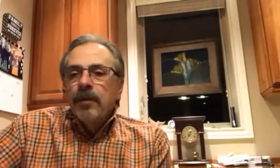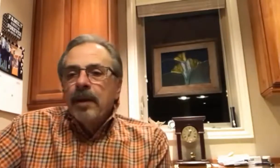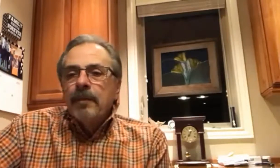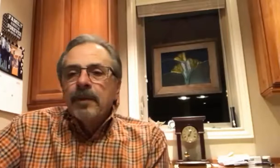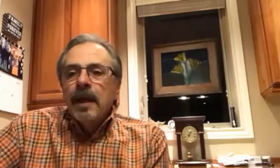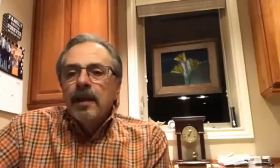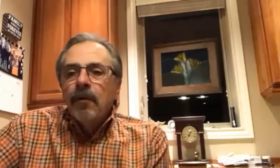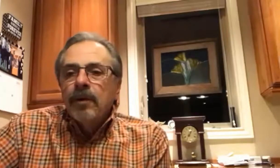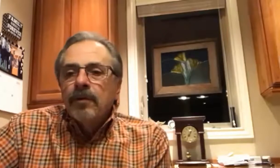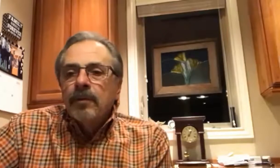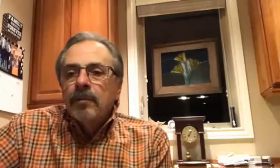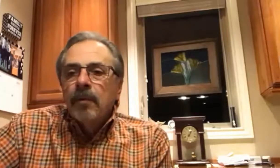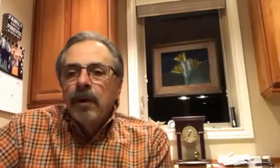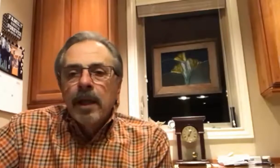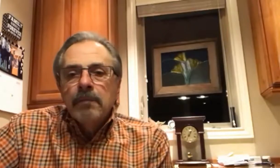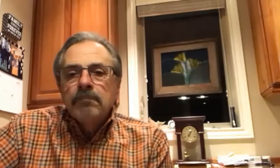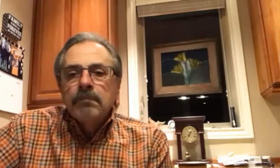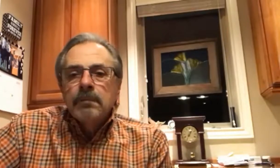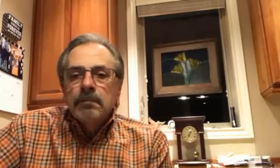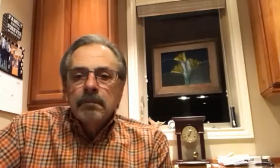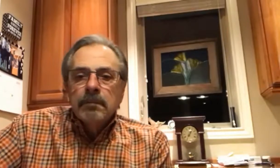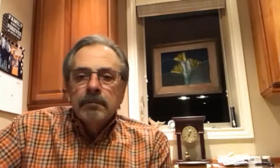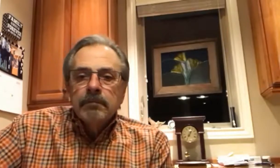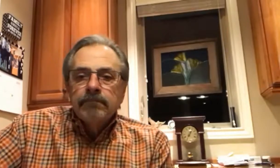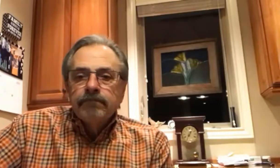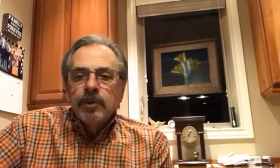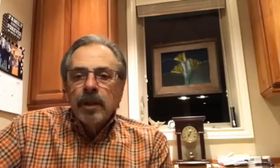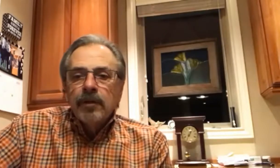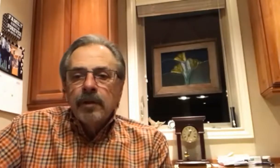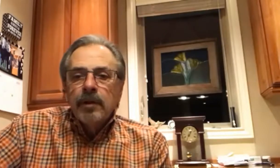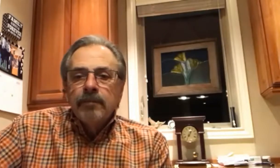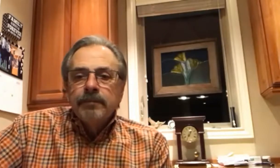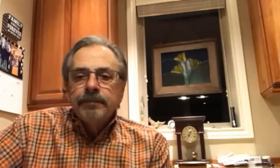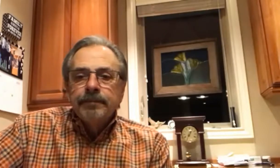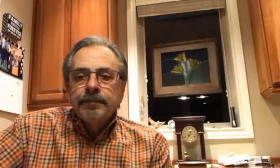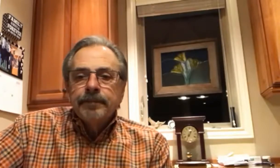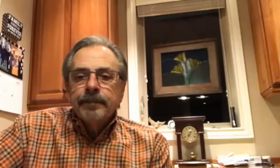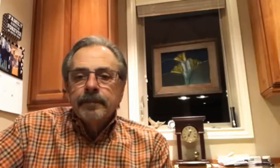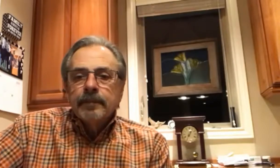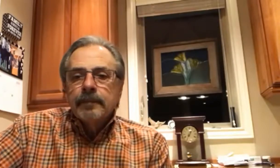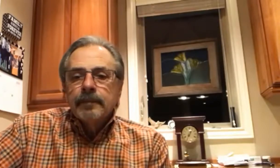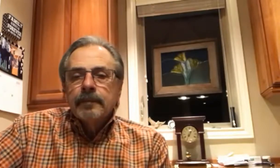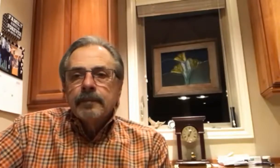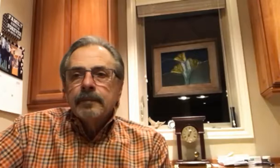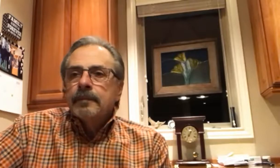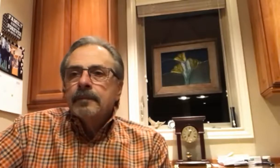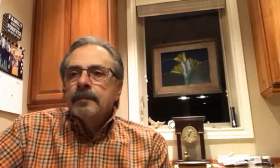See a few other names that I noticed. Maria. So that's good.